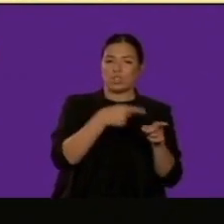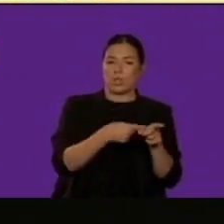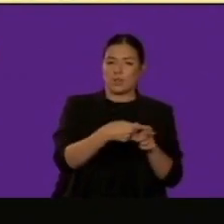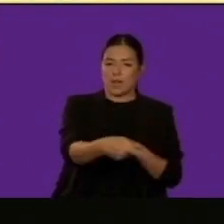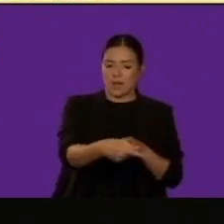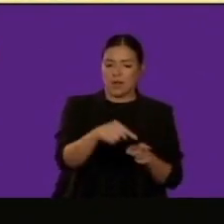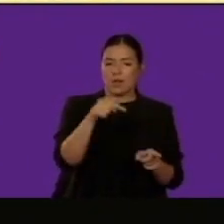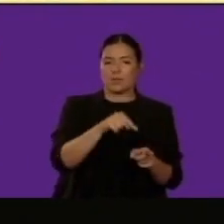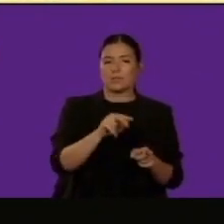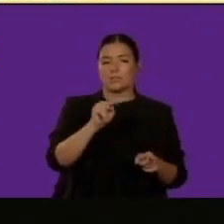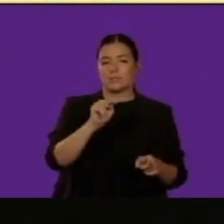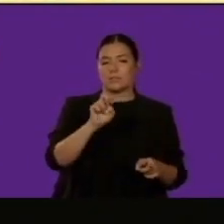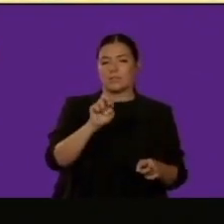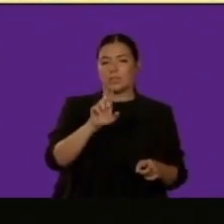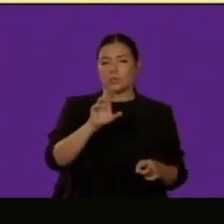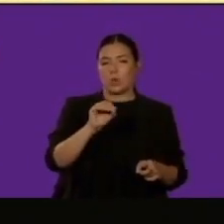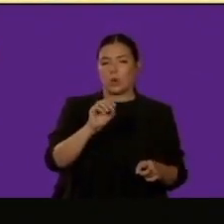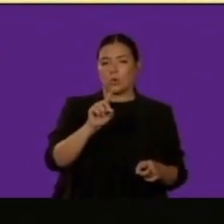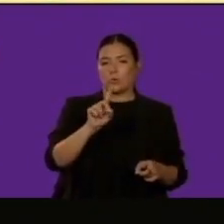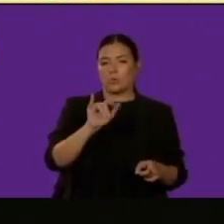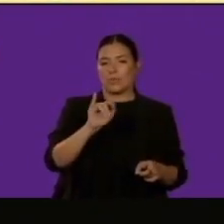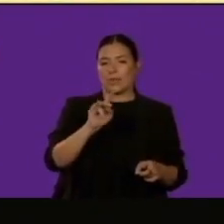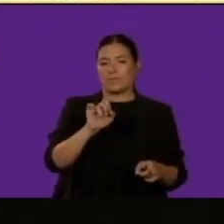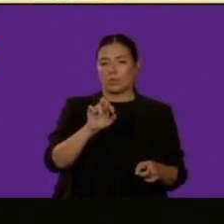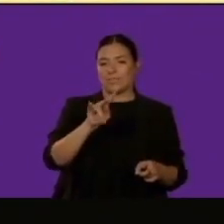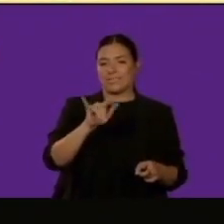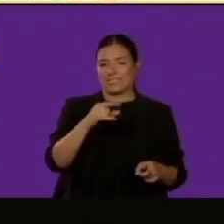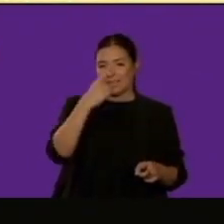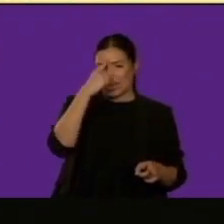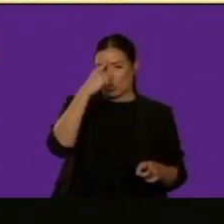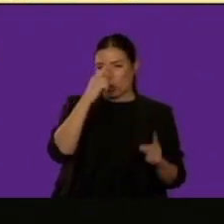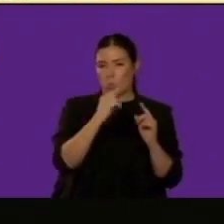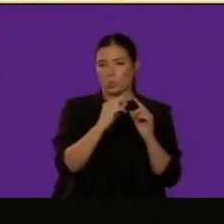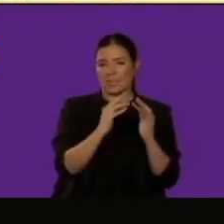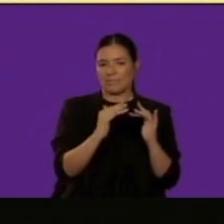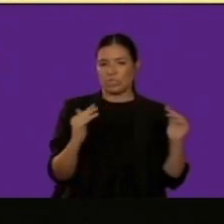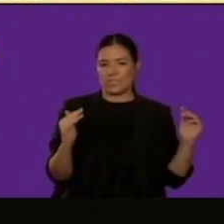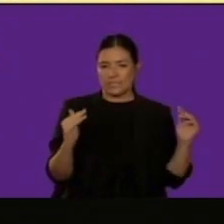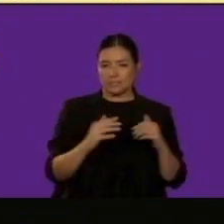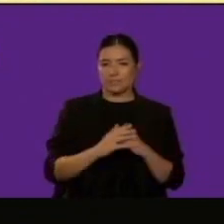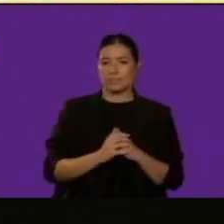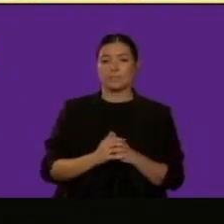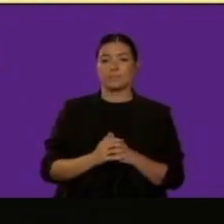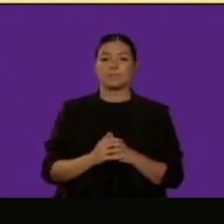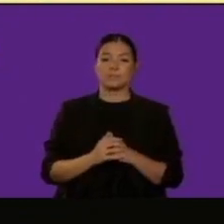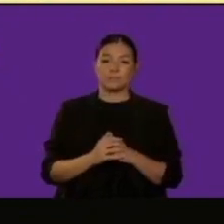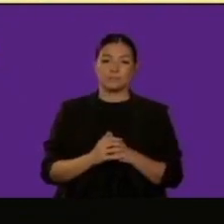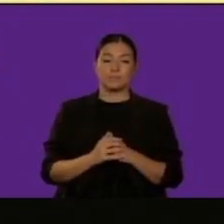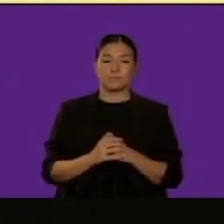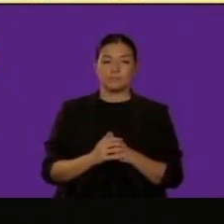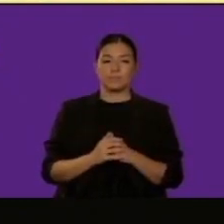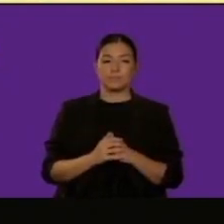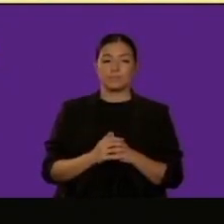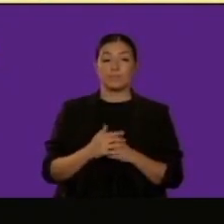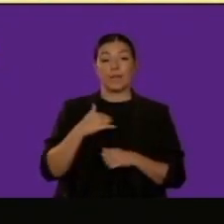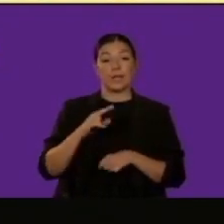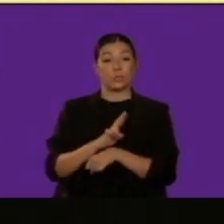It's a group that promotes equity in the teaching of sciences and computing.